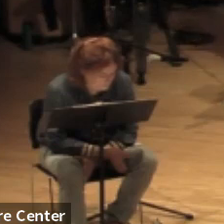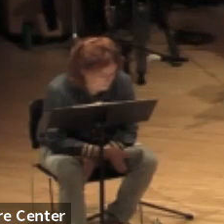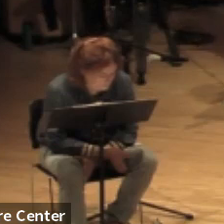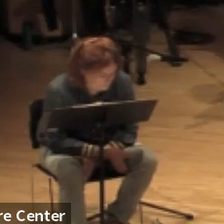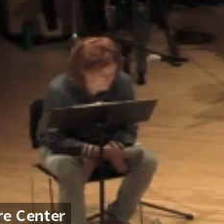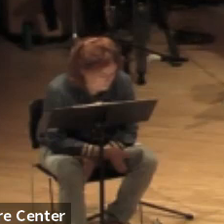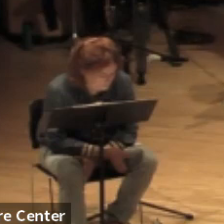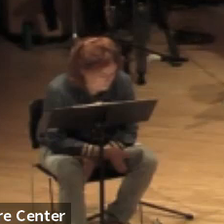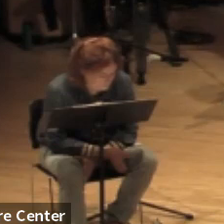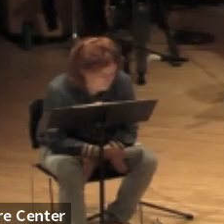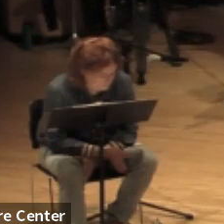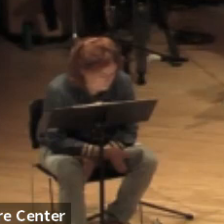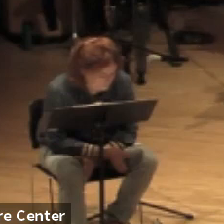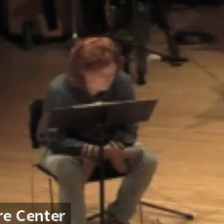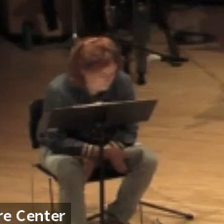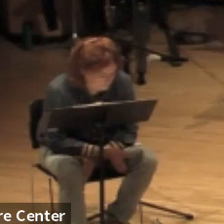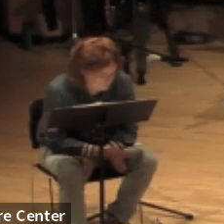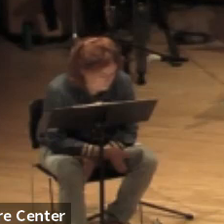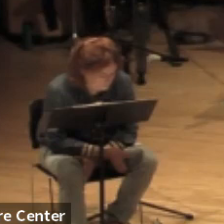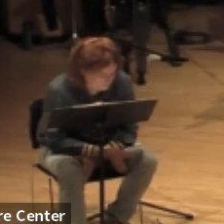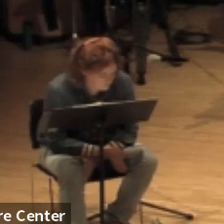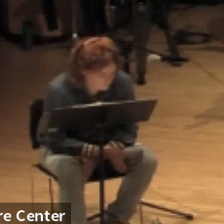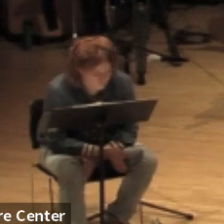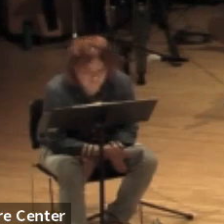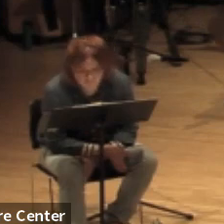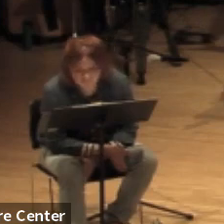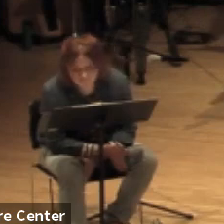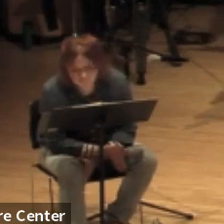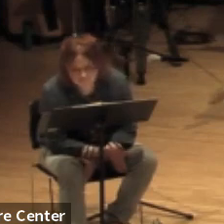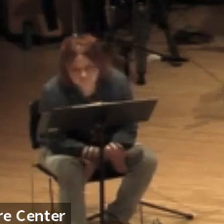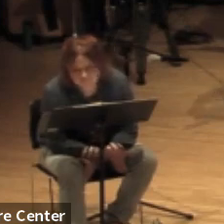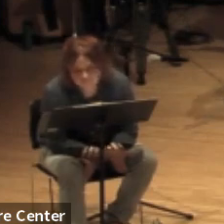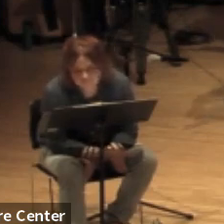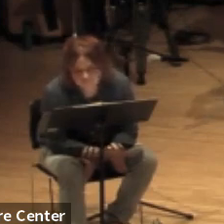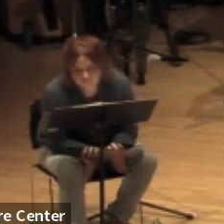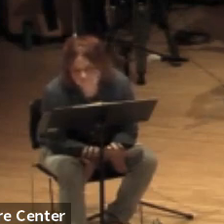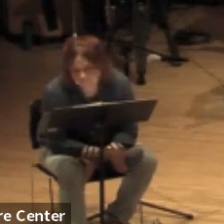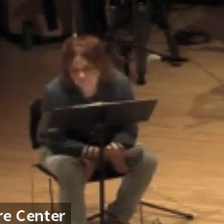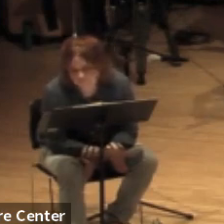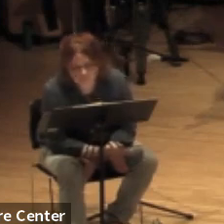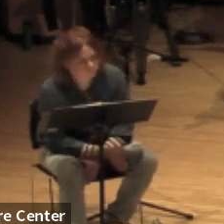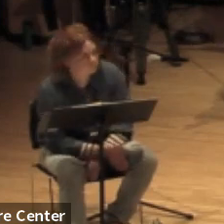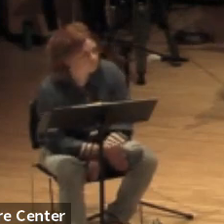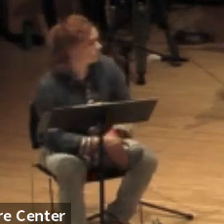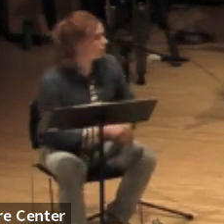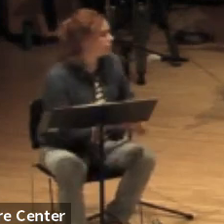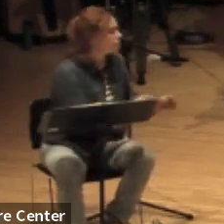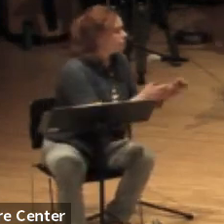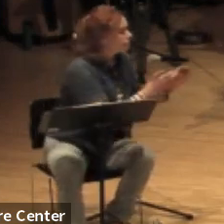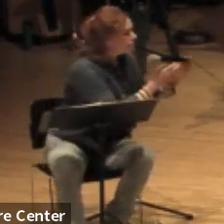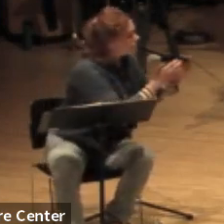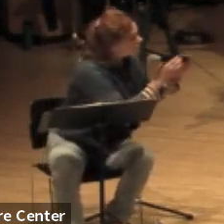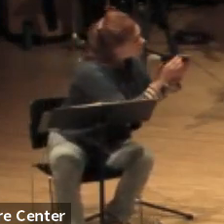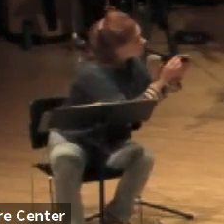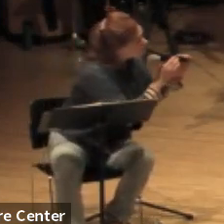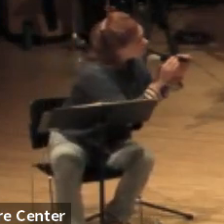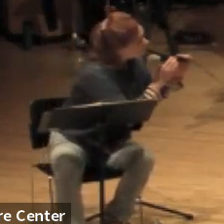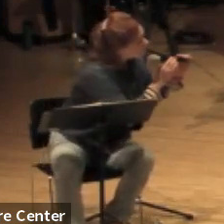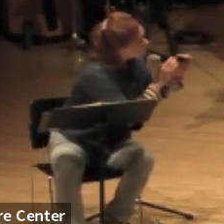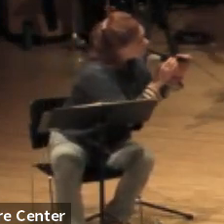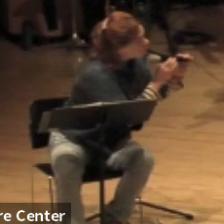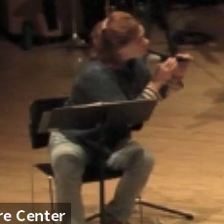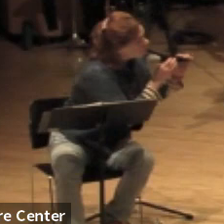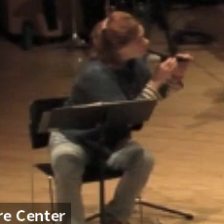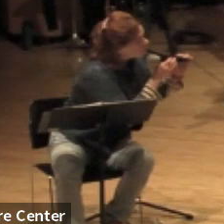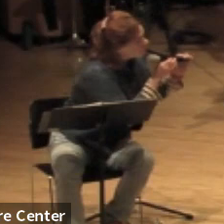we met yeah we married sisters you the youngest and I the oldest that's what happened yeah